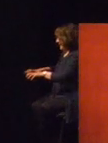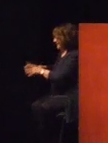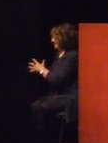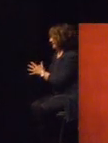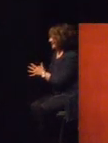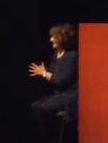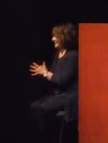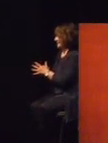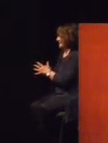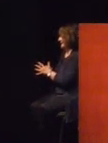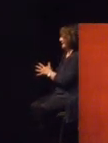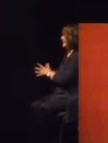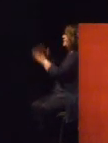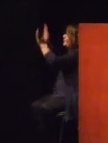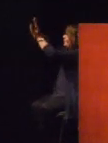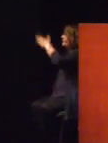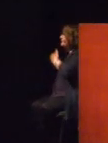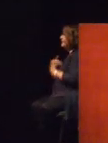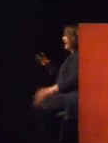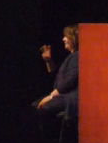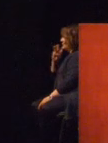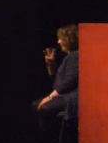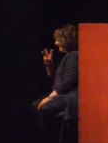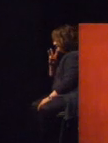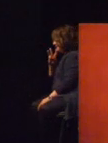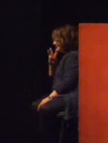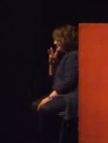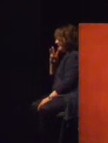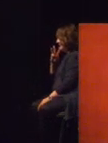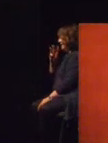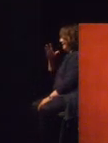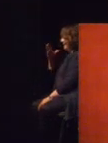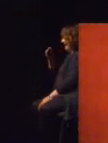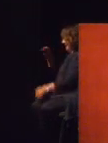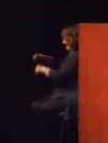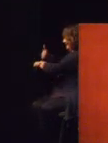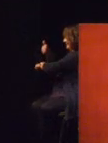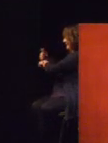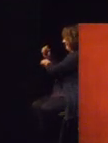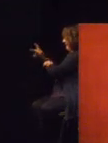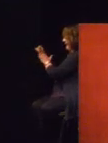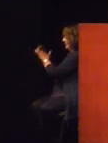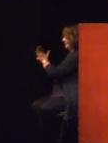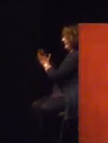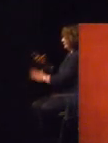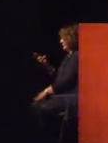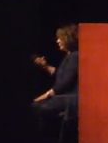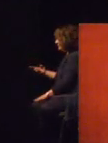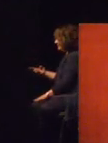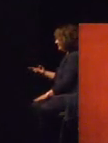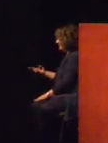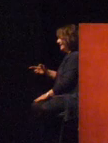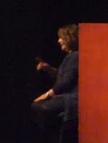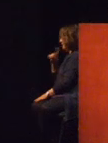only was it wonderful to have the water and to restore some of our state resources this last year, it really helped us to